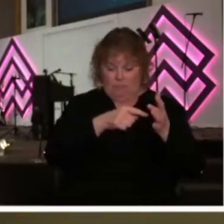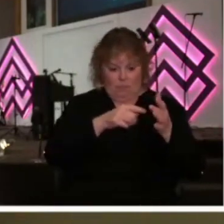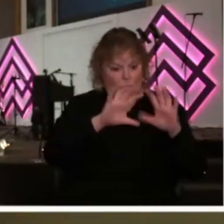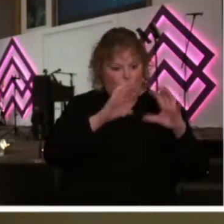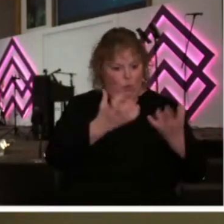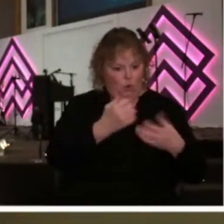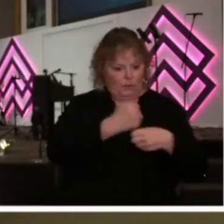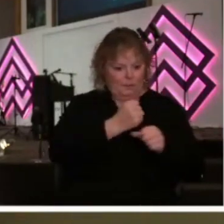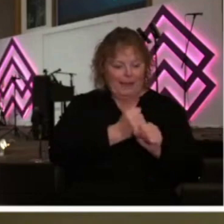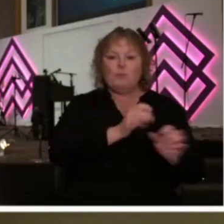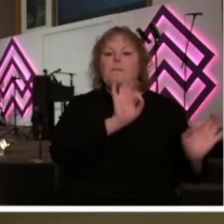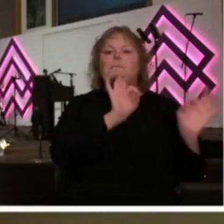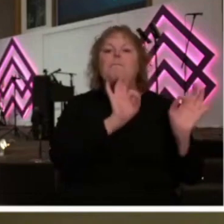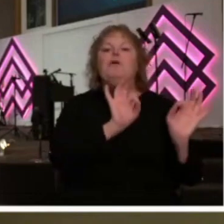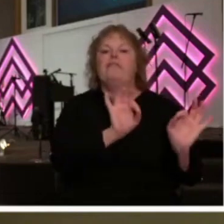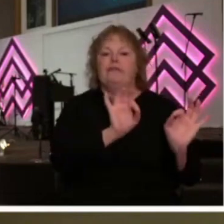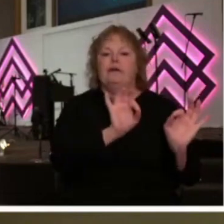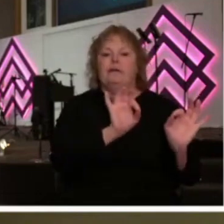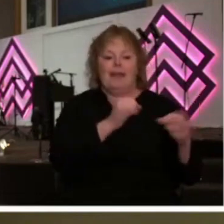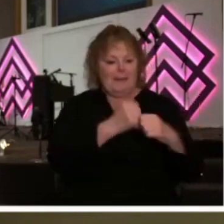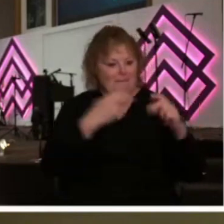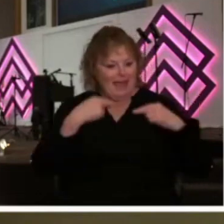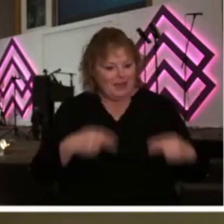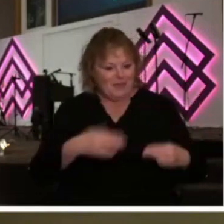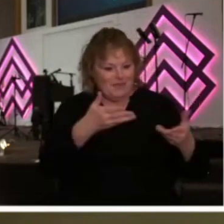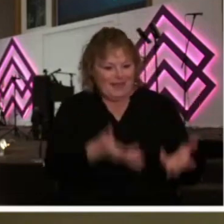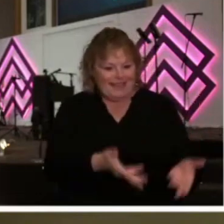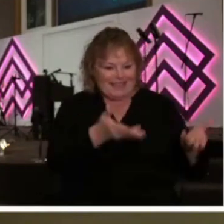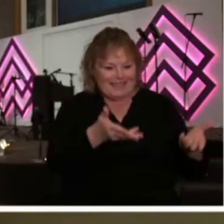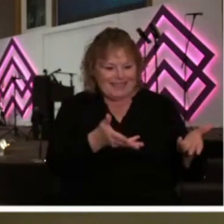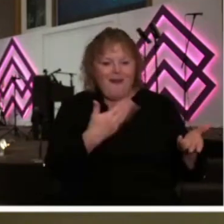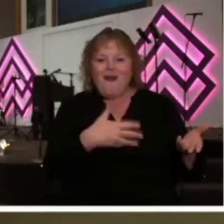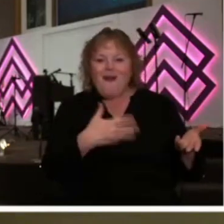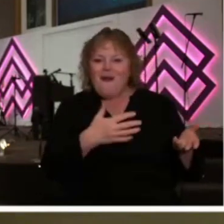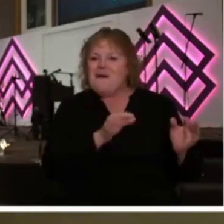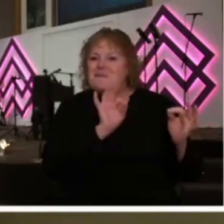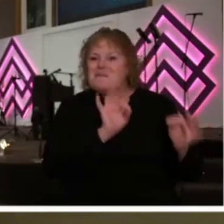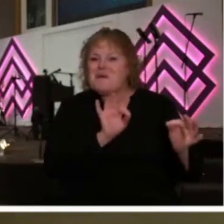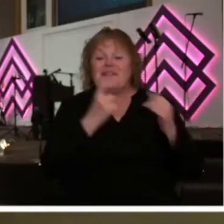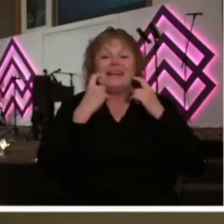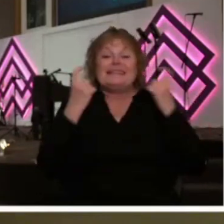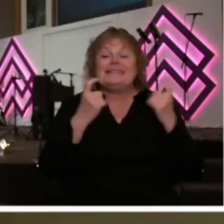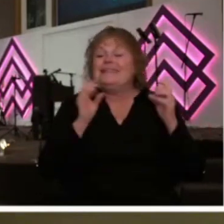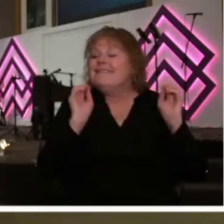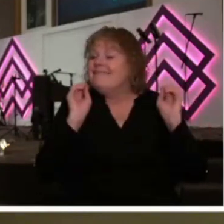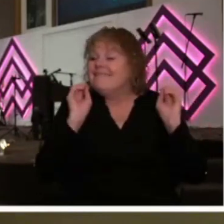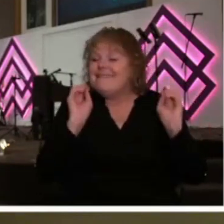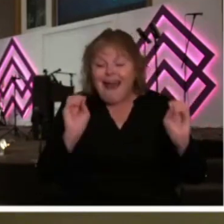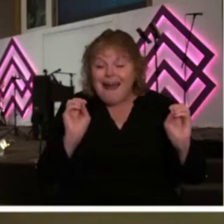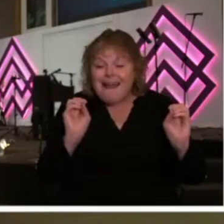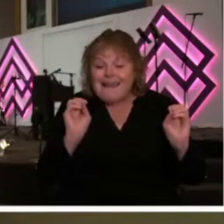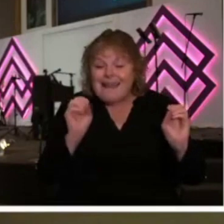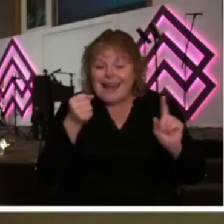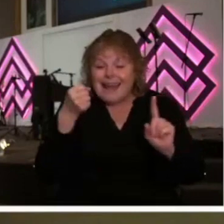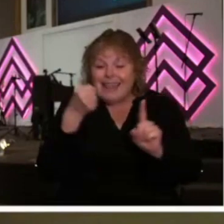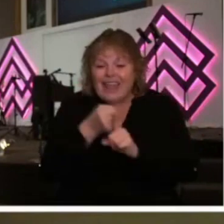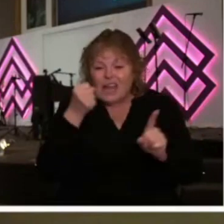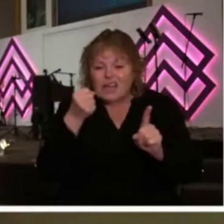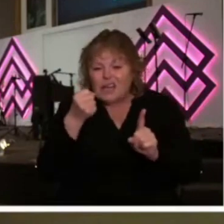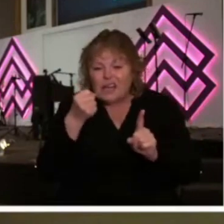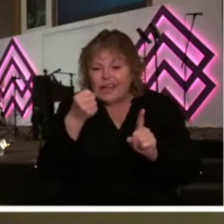way. He created human beings, and we were sinless. Then we messed it